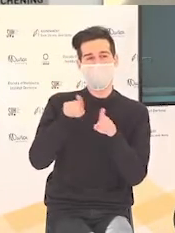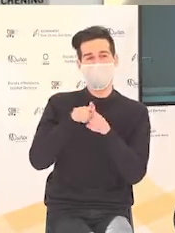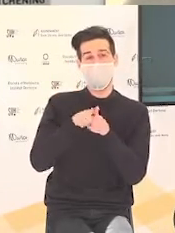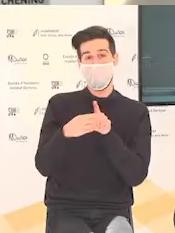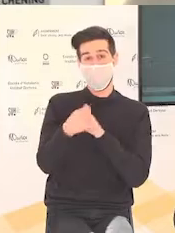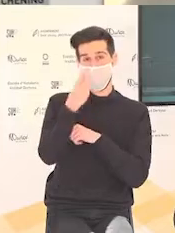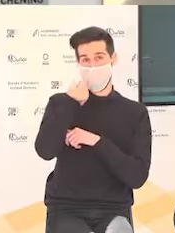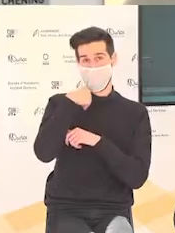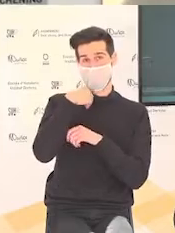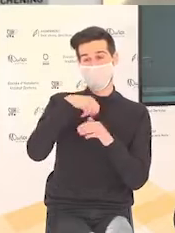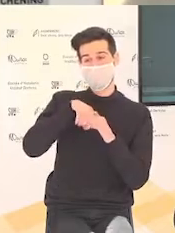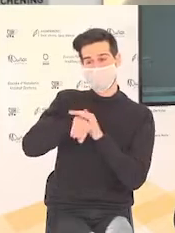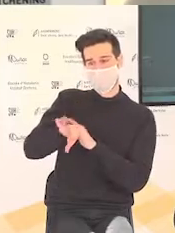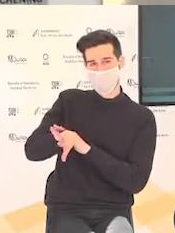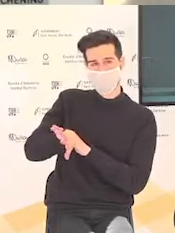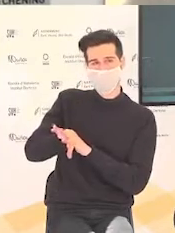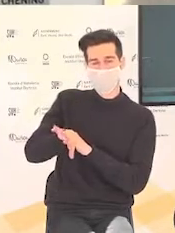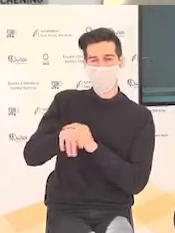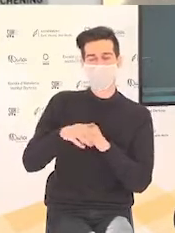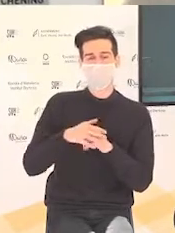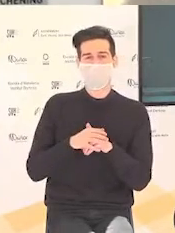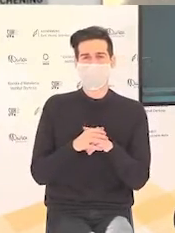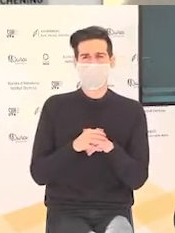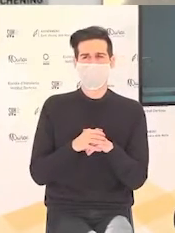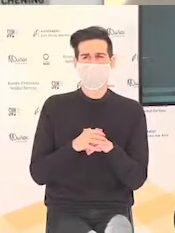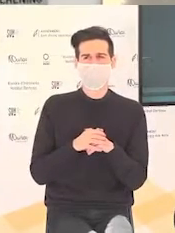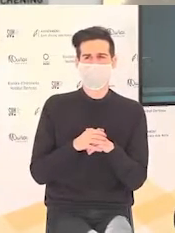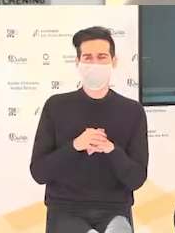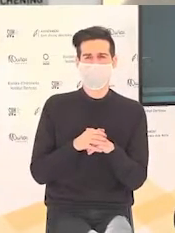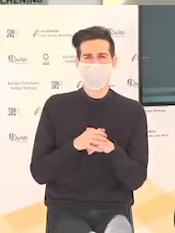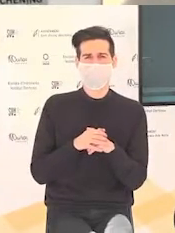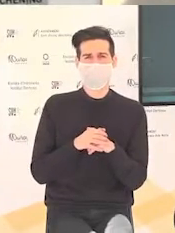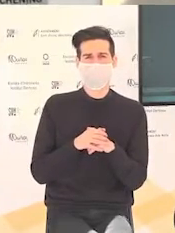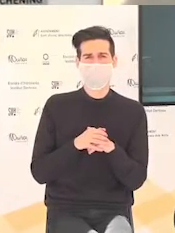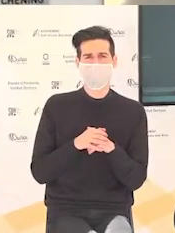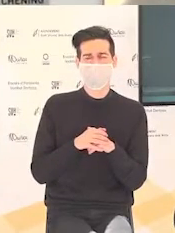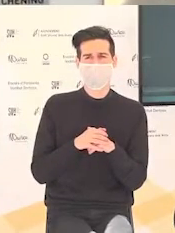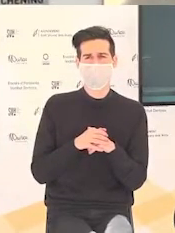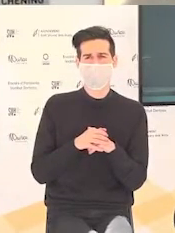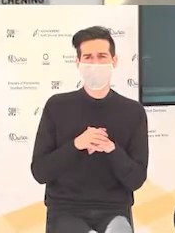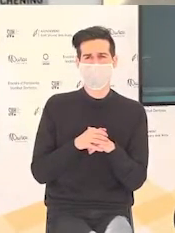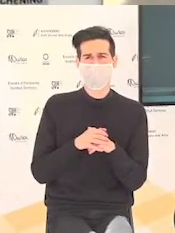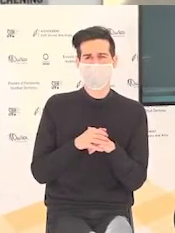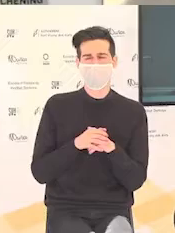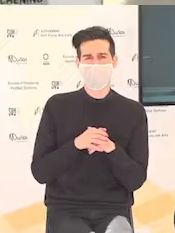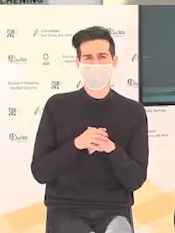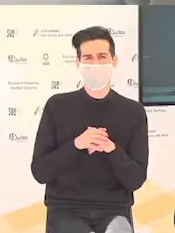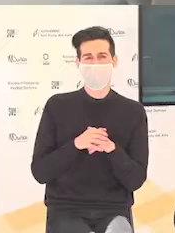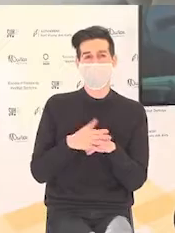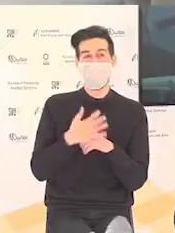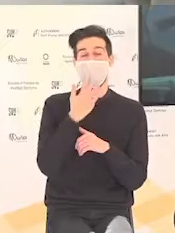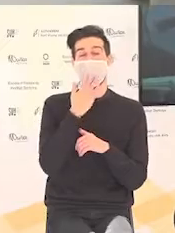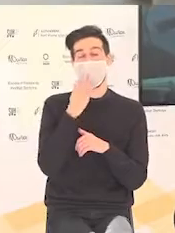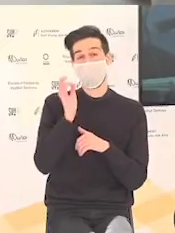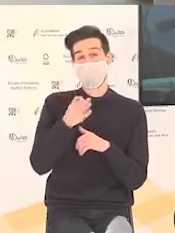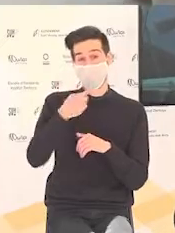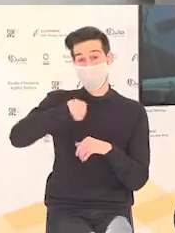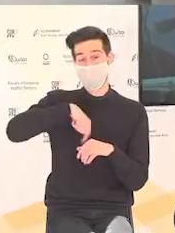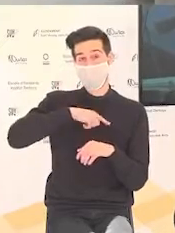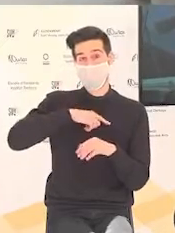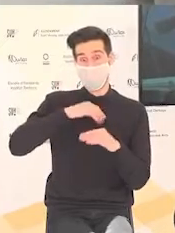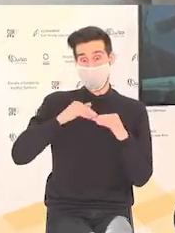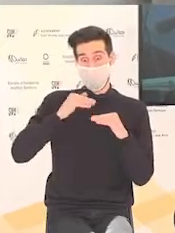So it just means that if we have too much, we might have a bit of a problem, but we should be okay. Así que si nos pasamos, a lo mejor tenemos